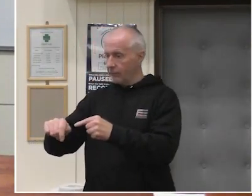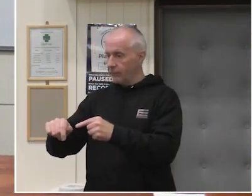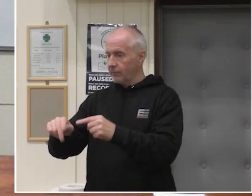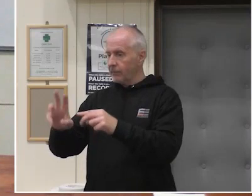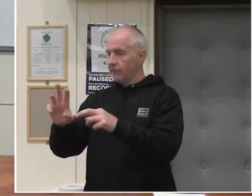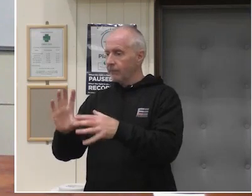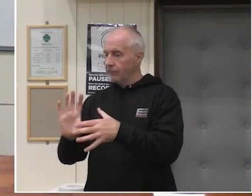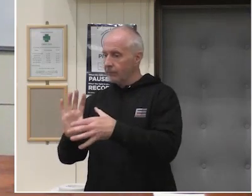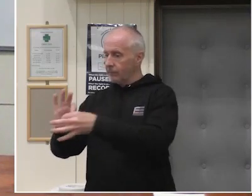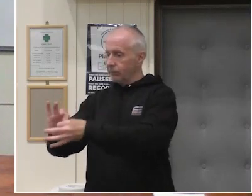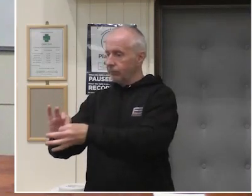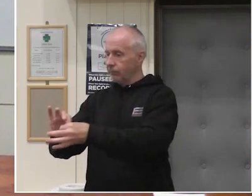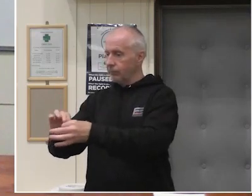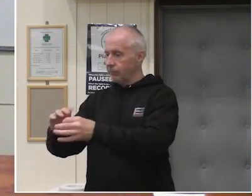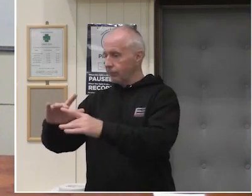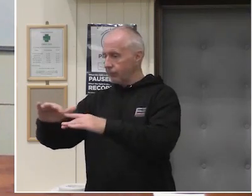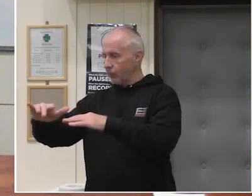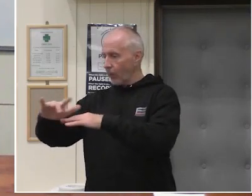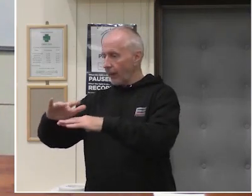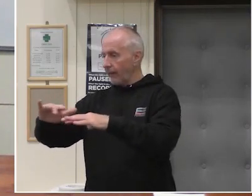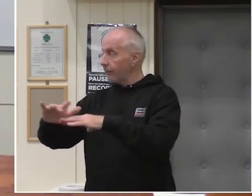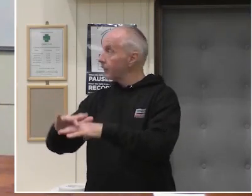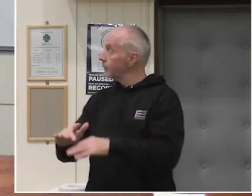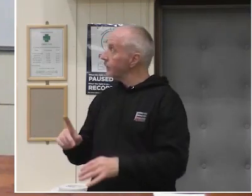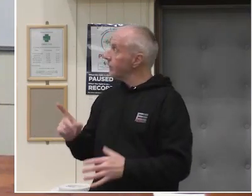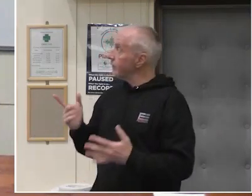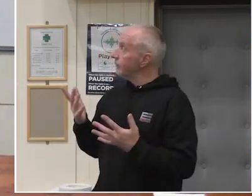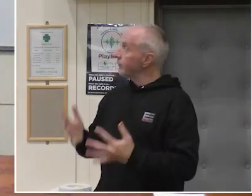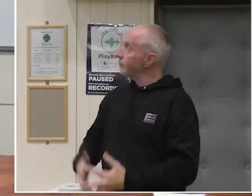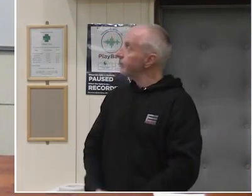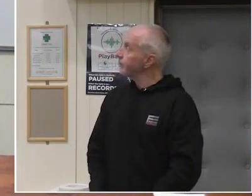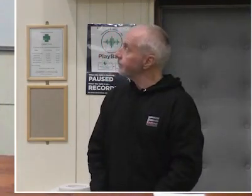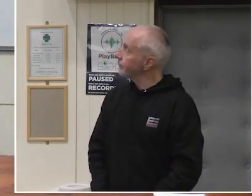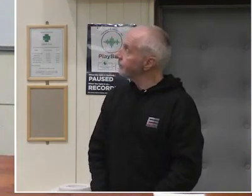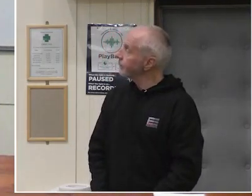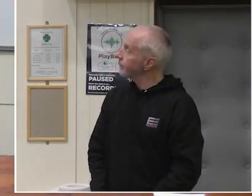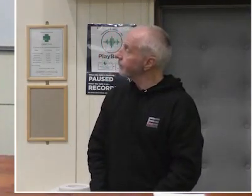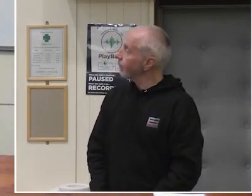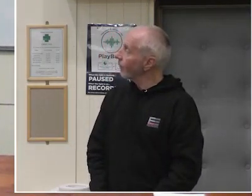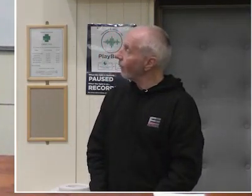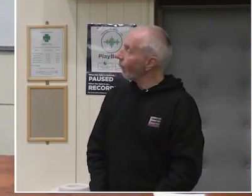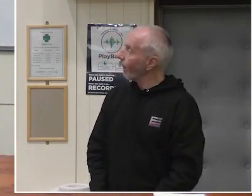up to it, is what that boils down to. So